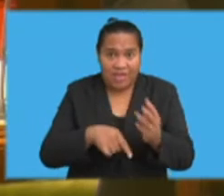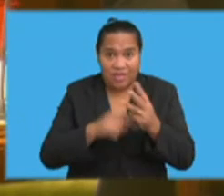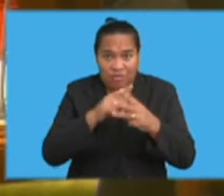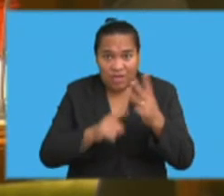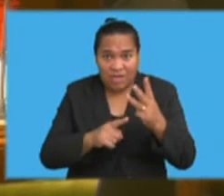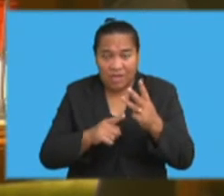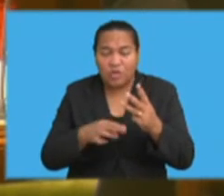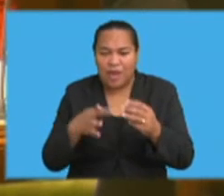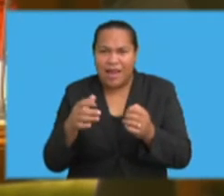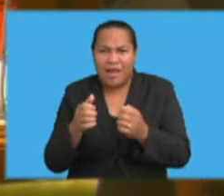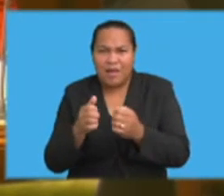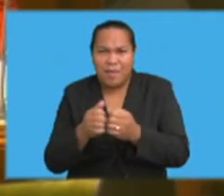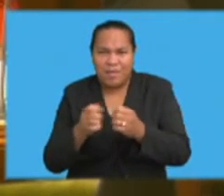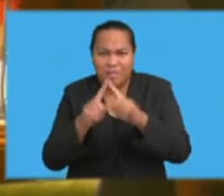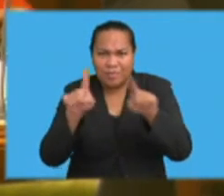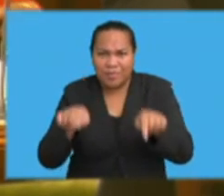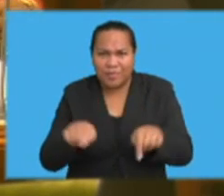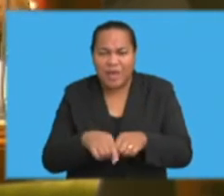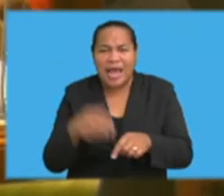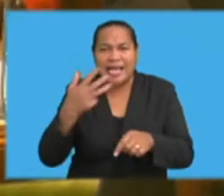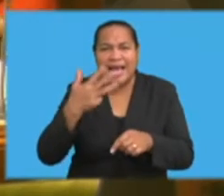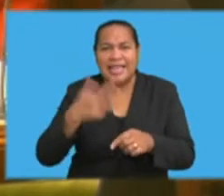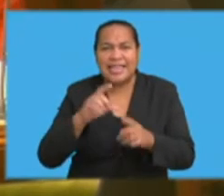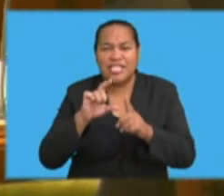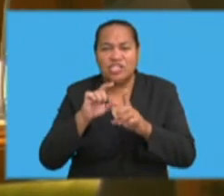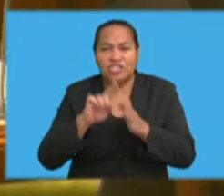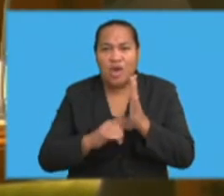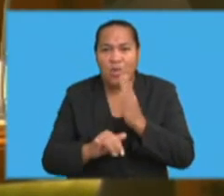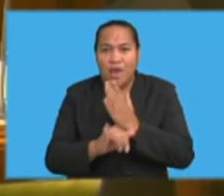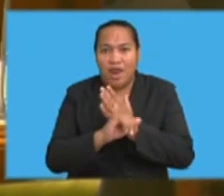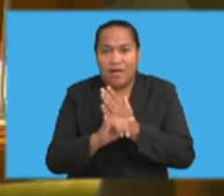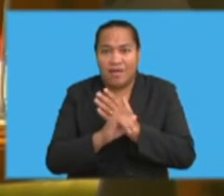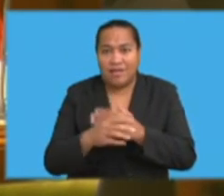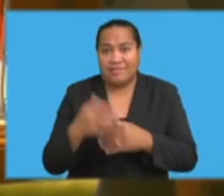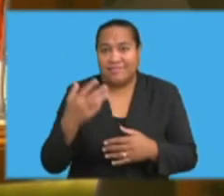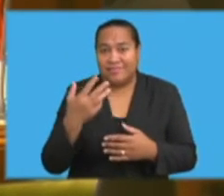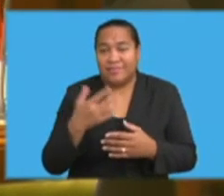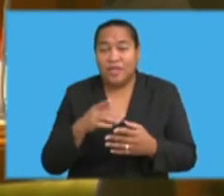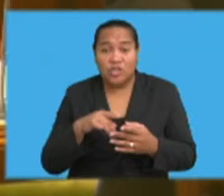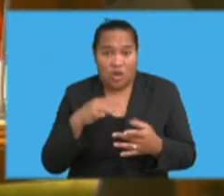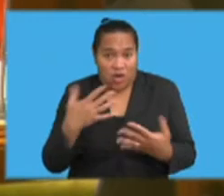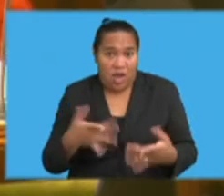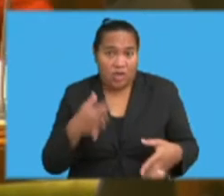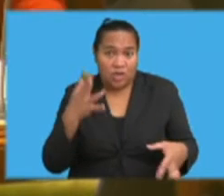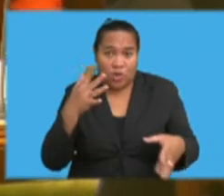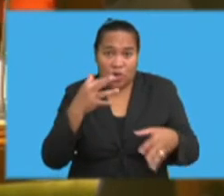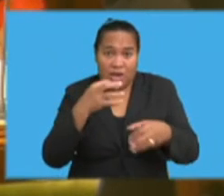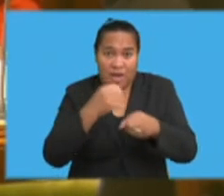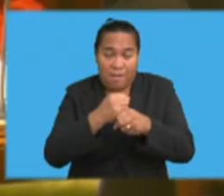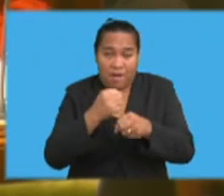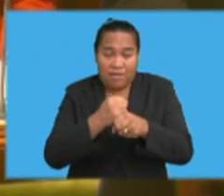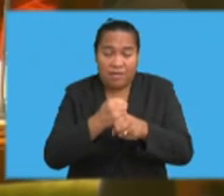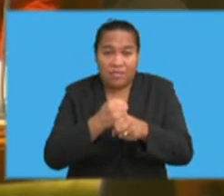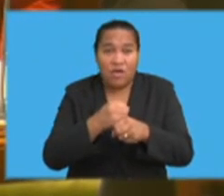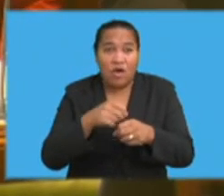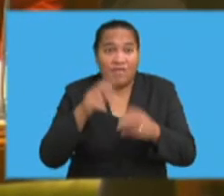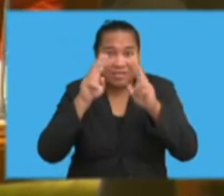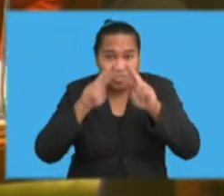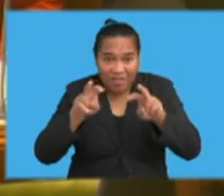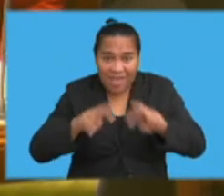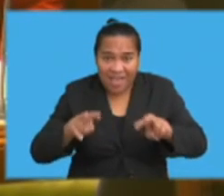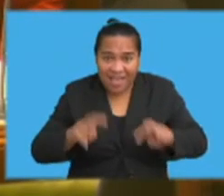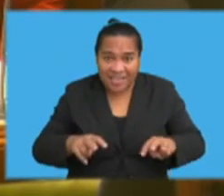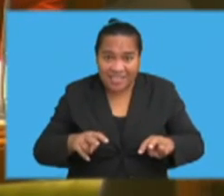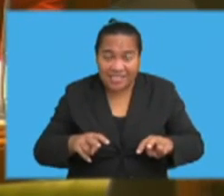Gazette, Fiji Gazette of the 19th January 2018. This has brought the total number of registered surveyors in Fiji